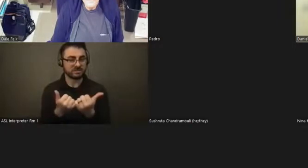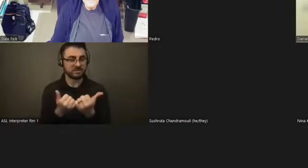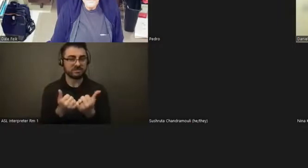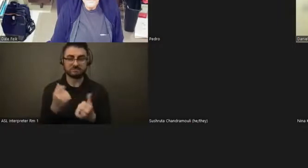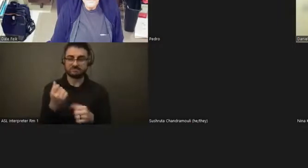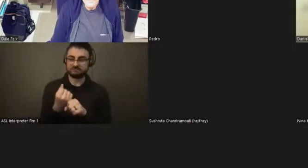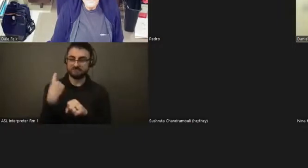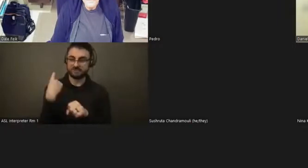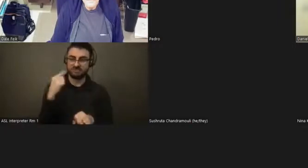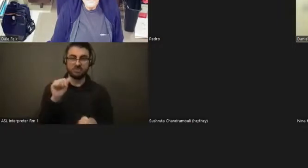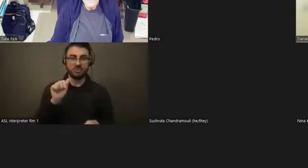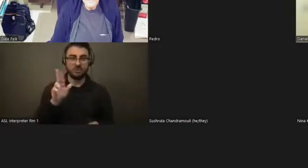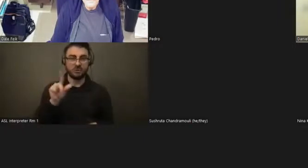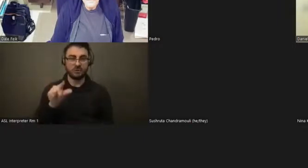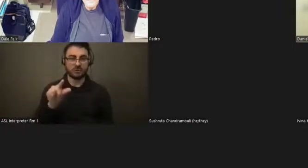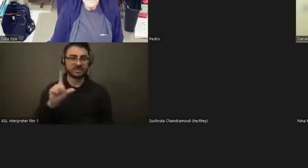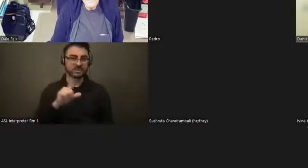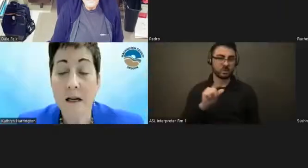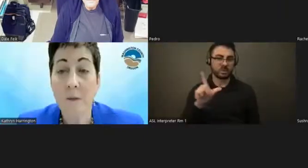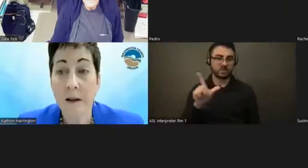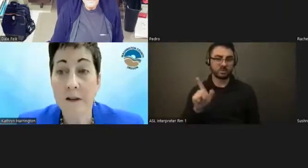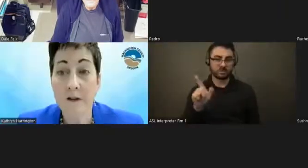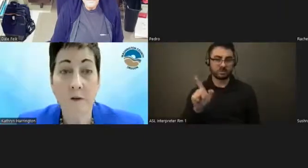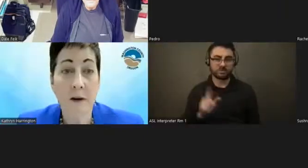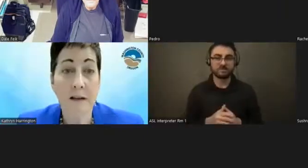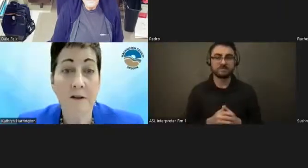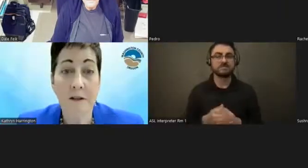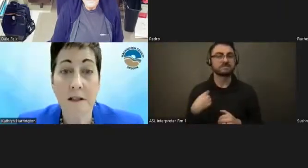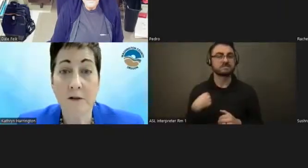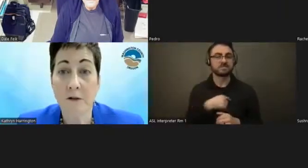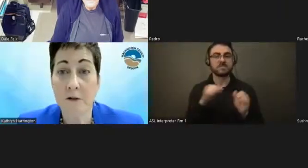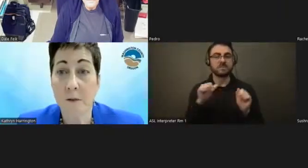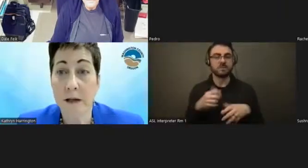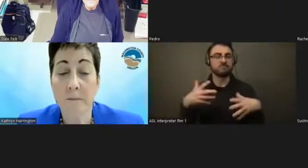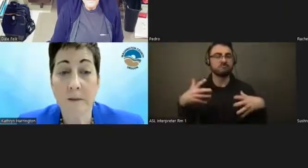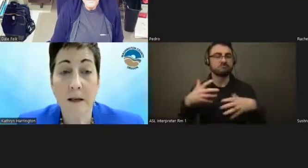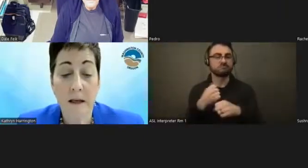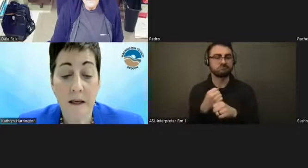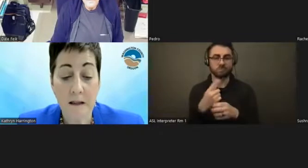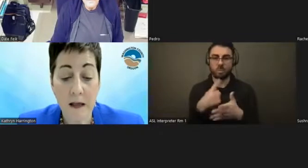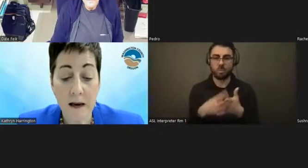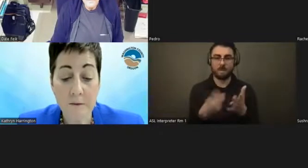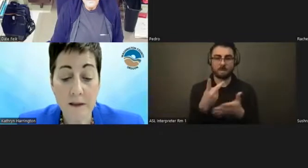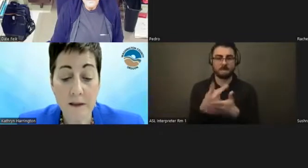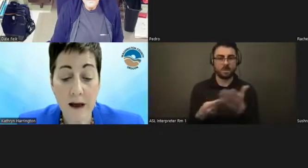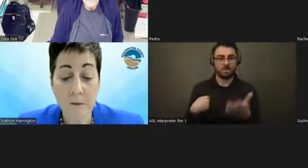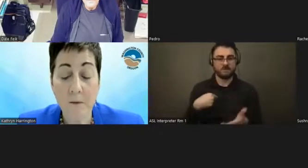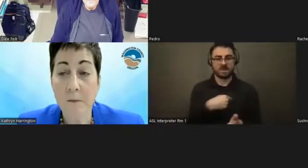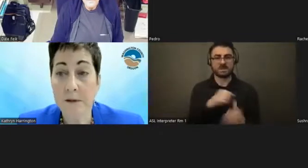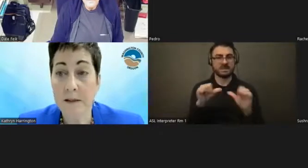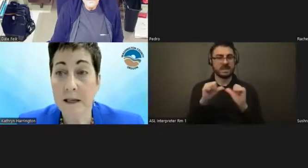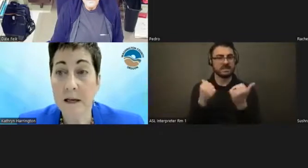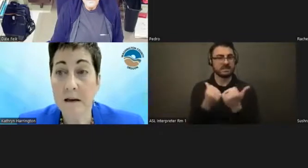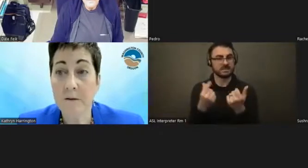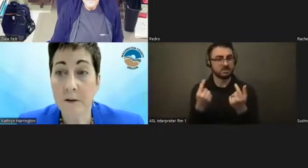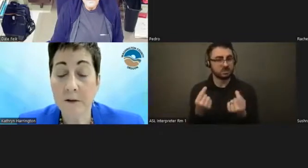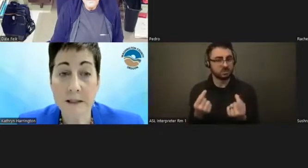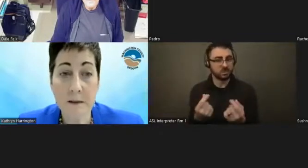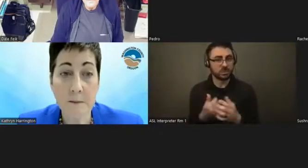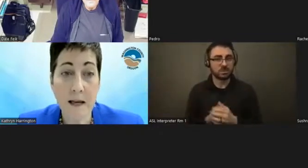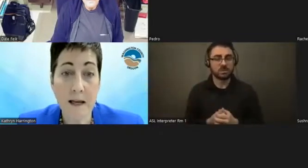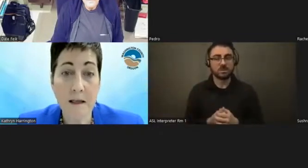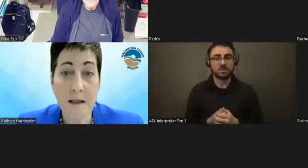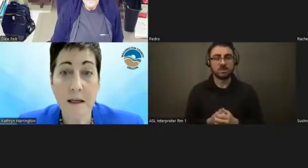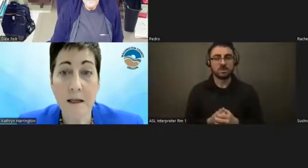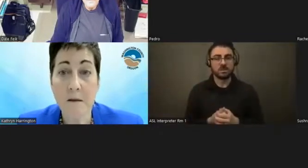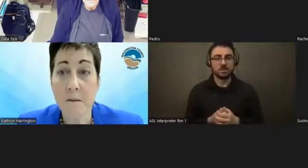2021 to summarize what the 2 agencies are doing. In line with that, we're proceeding full